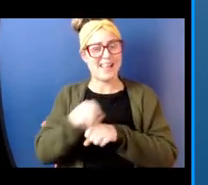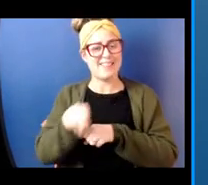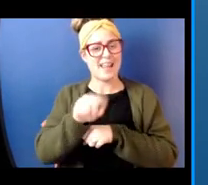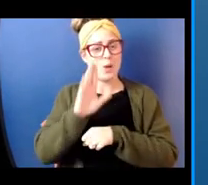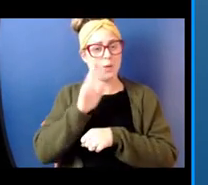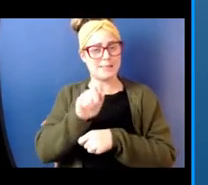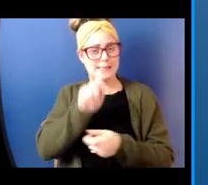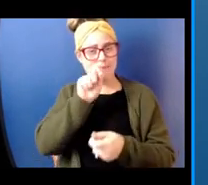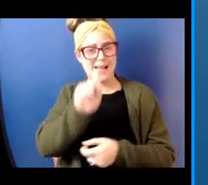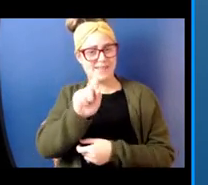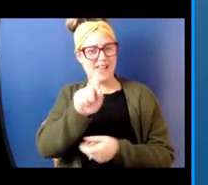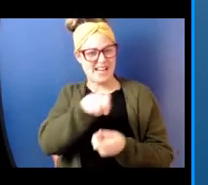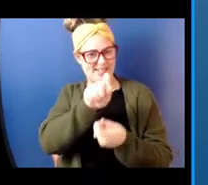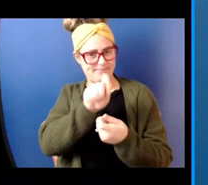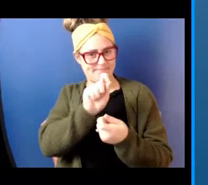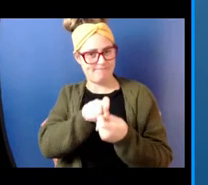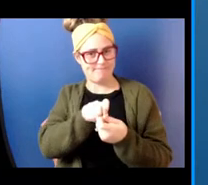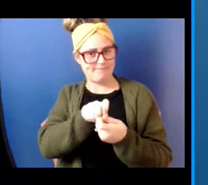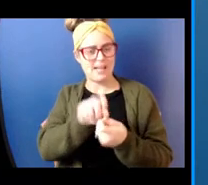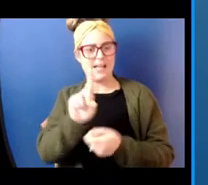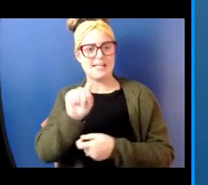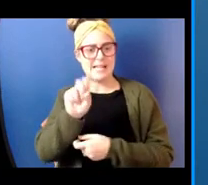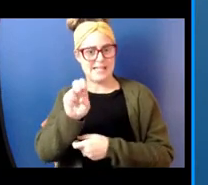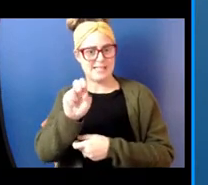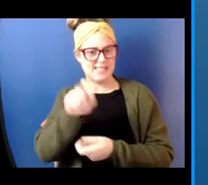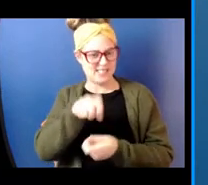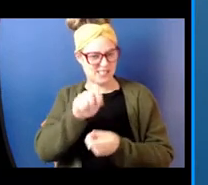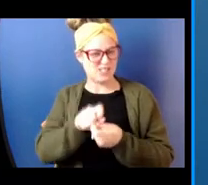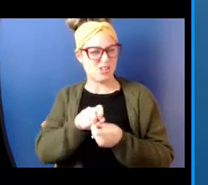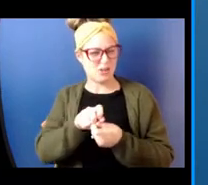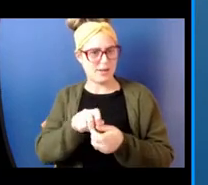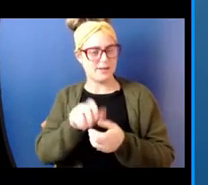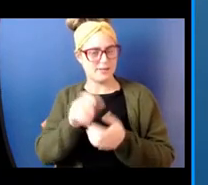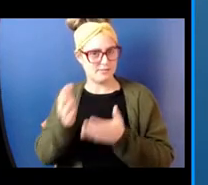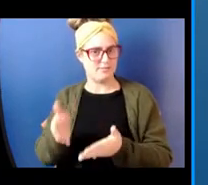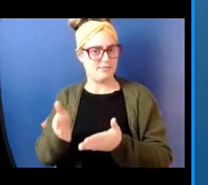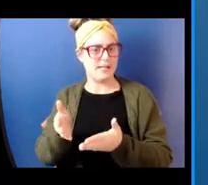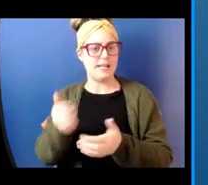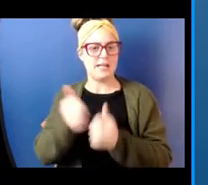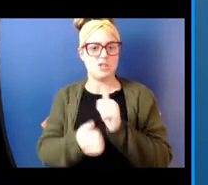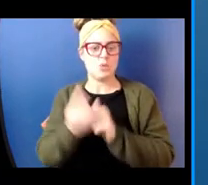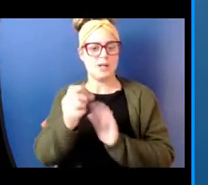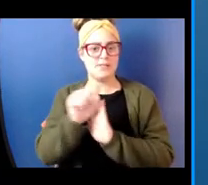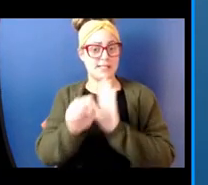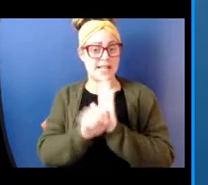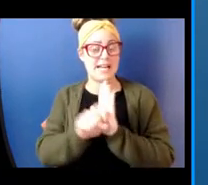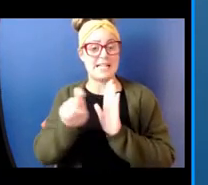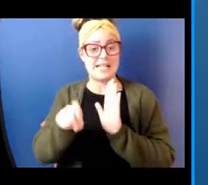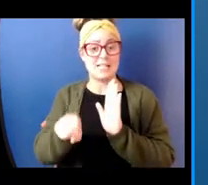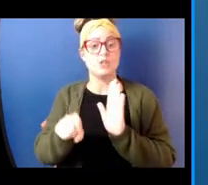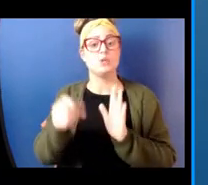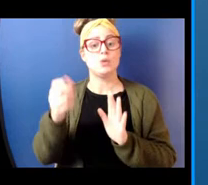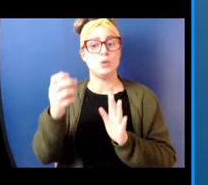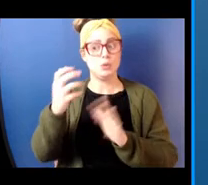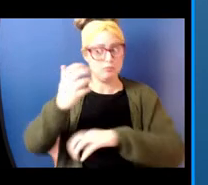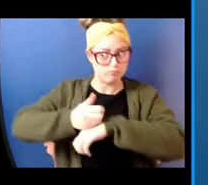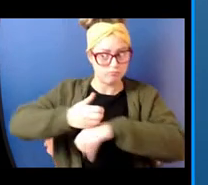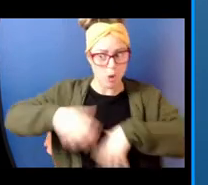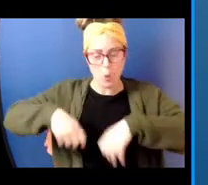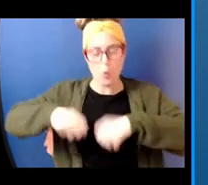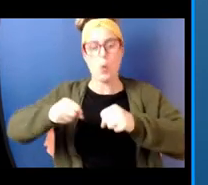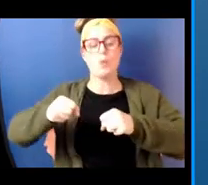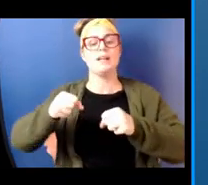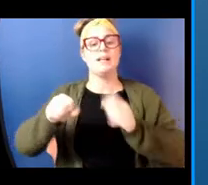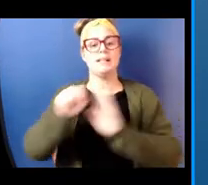certain that each one of those States needs to hold a state-run primary before the